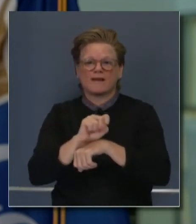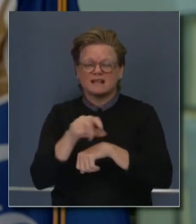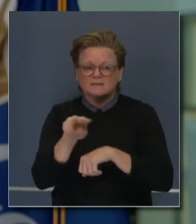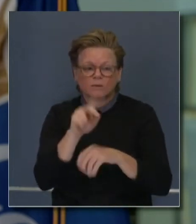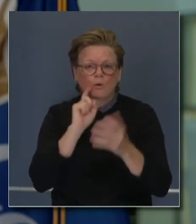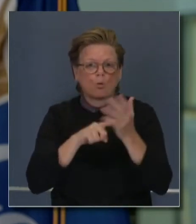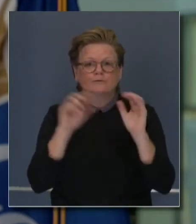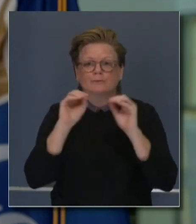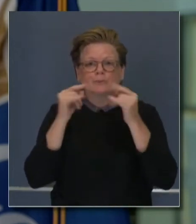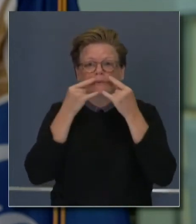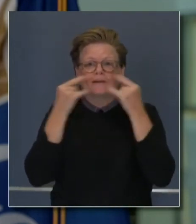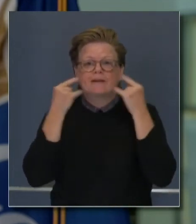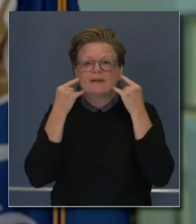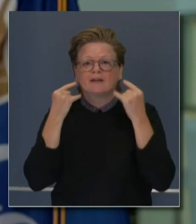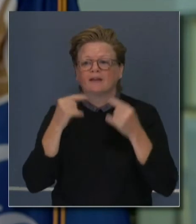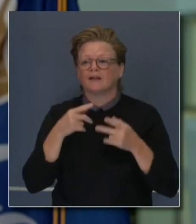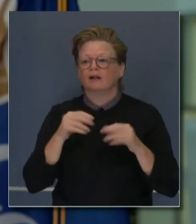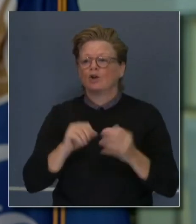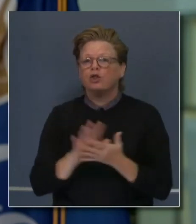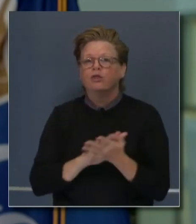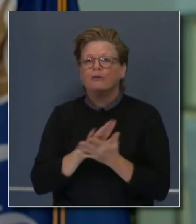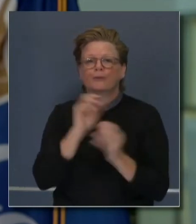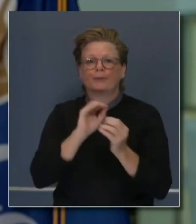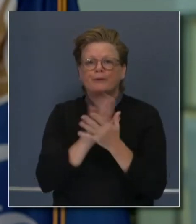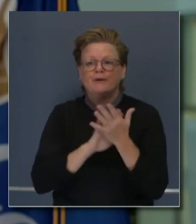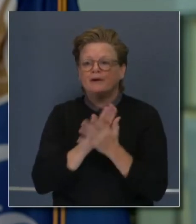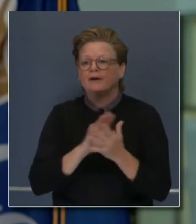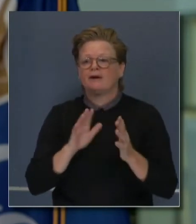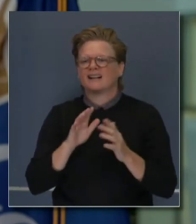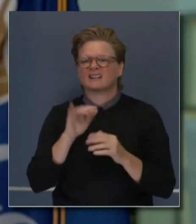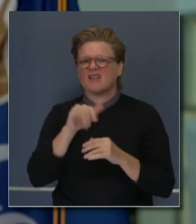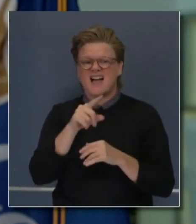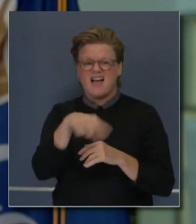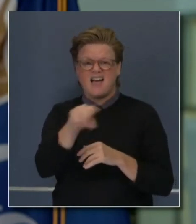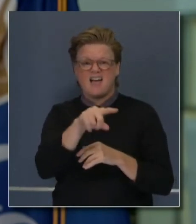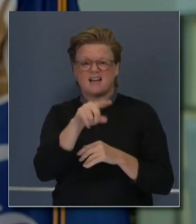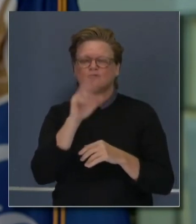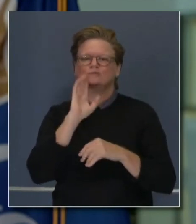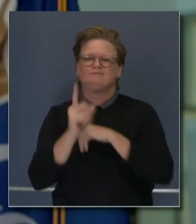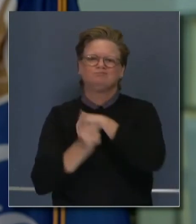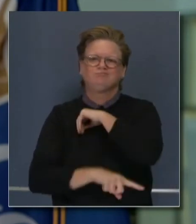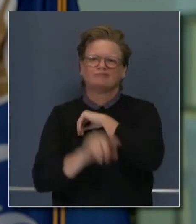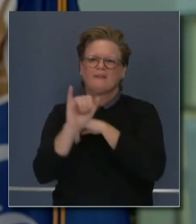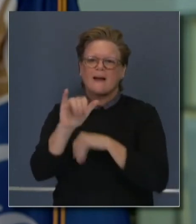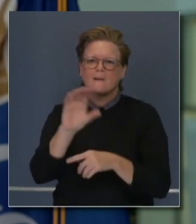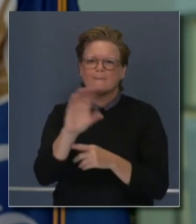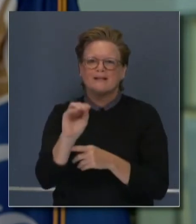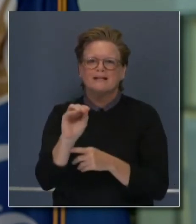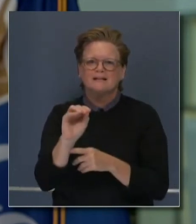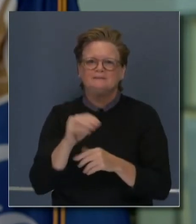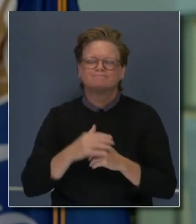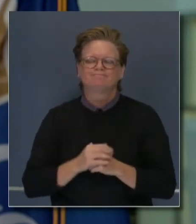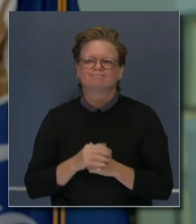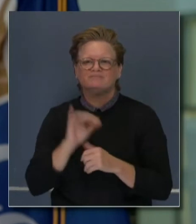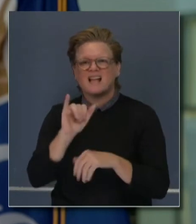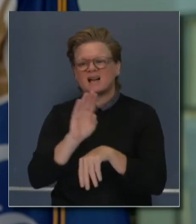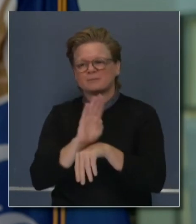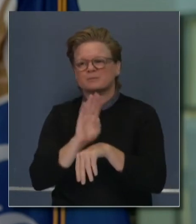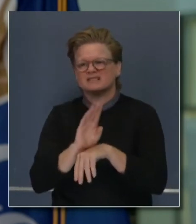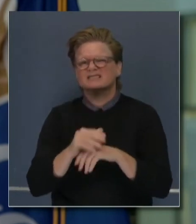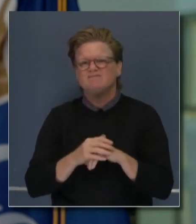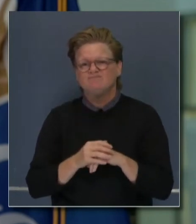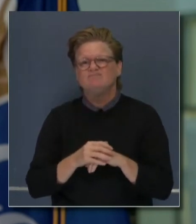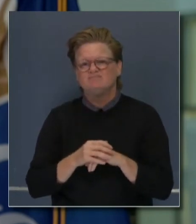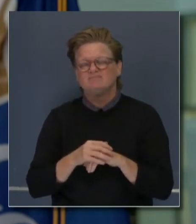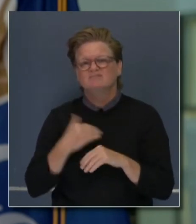forward to more aggressive fines. And so it's a combination of local and state